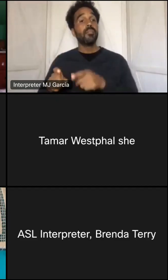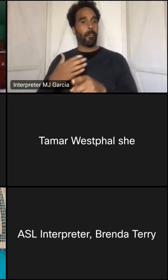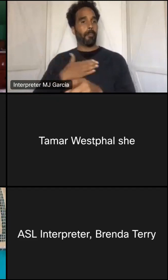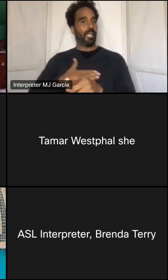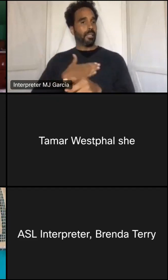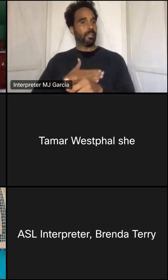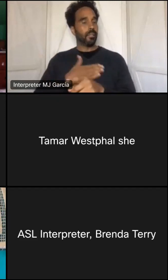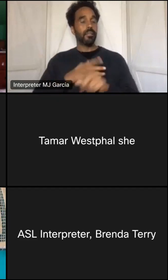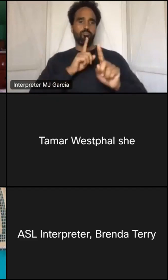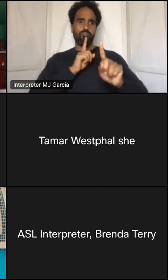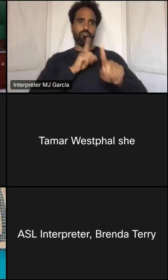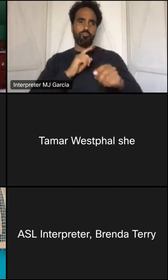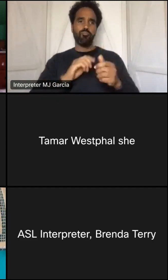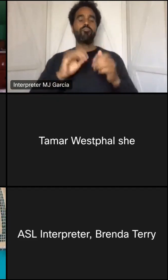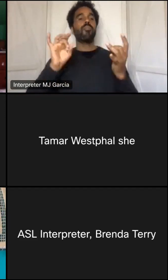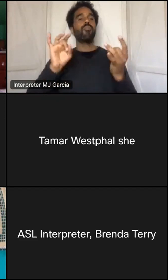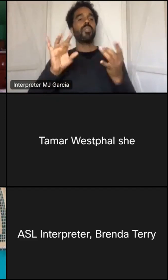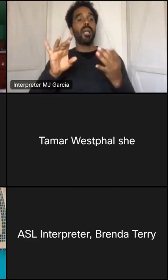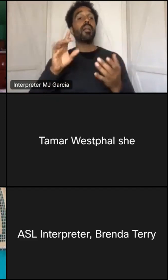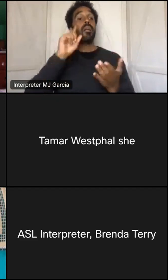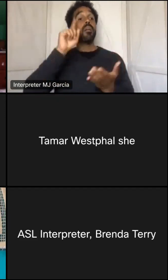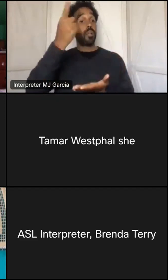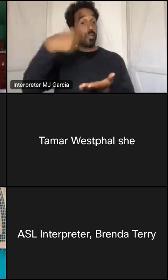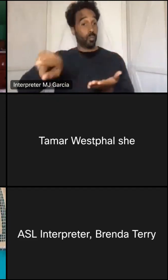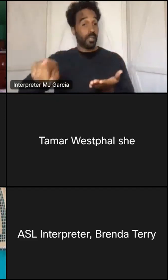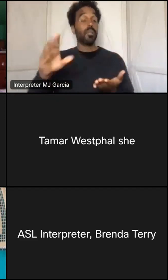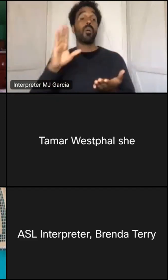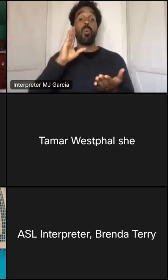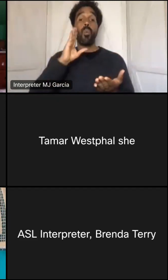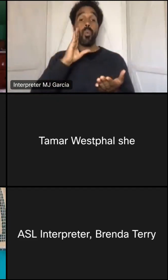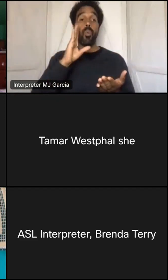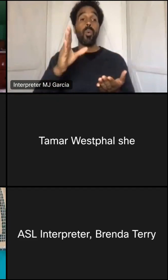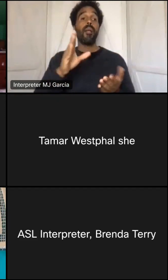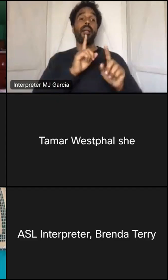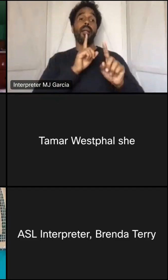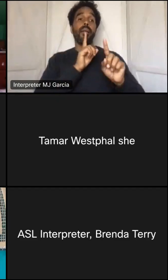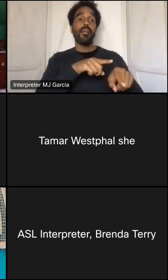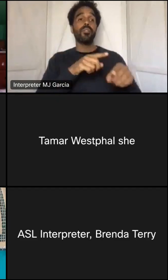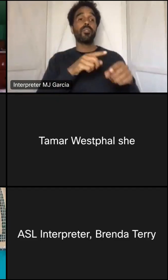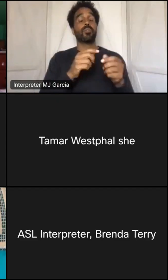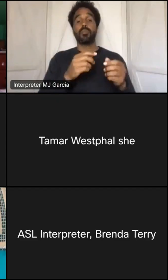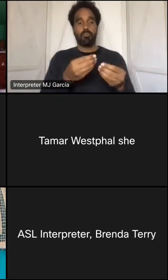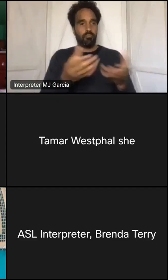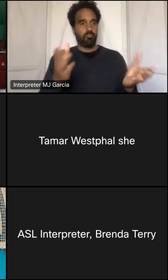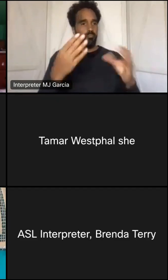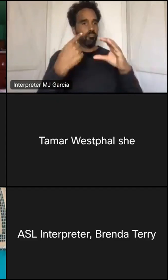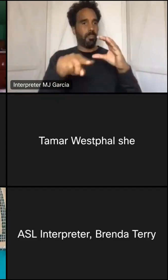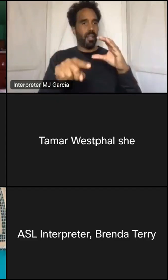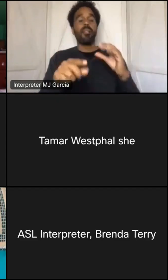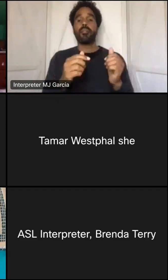And within a week, like I've been saying in the chat, you'll get a follow-up with the recording,